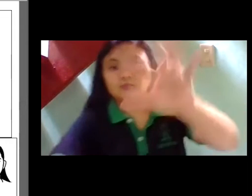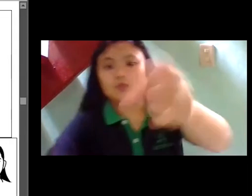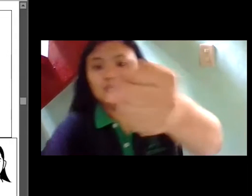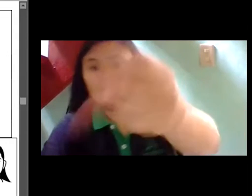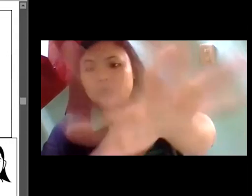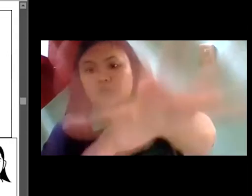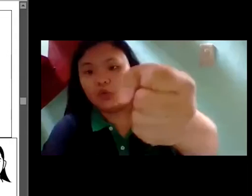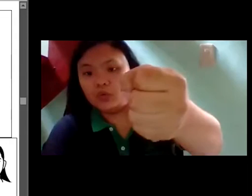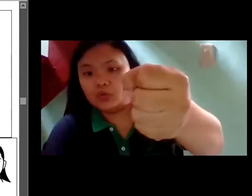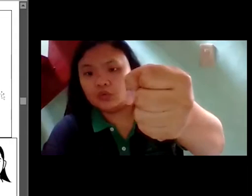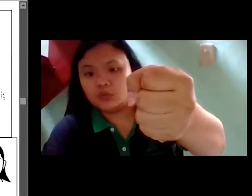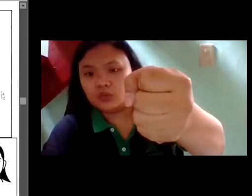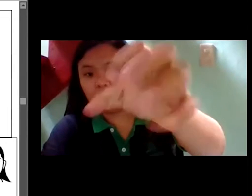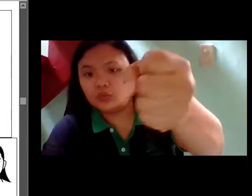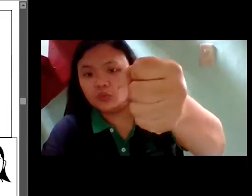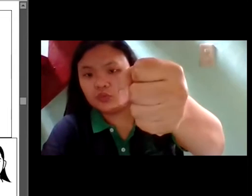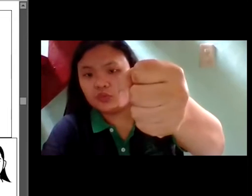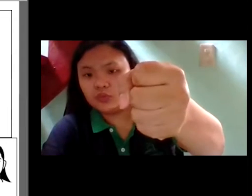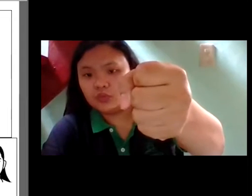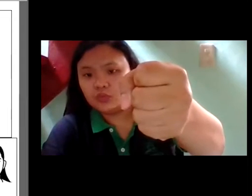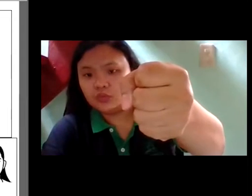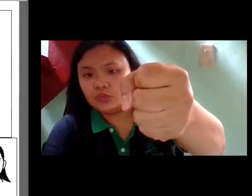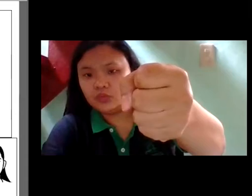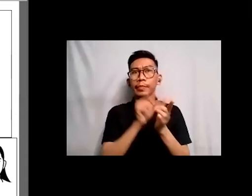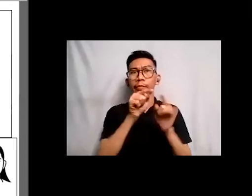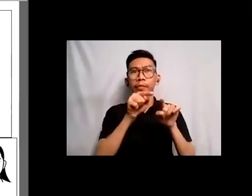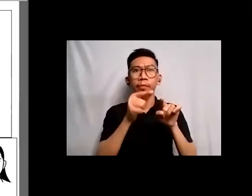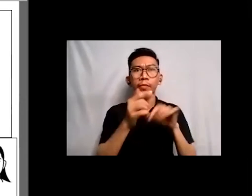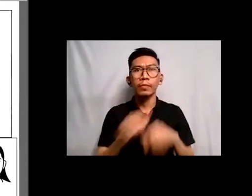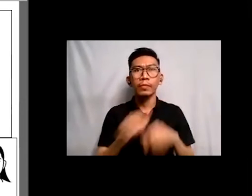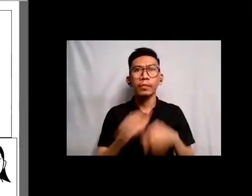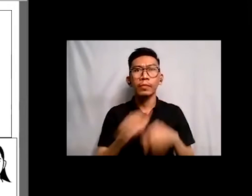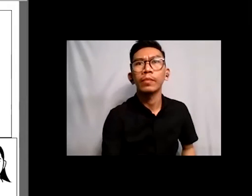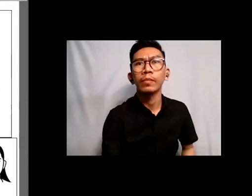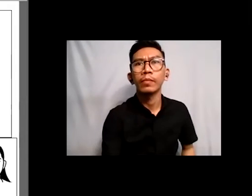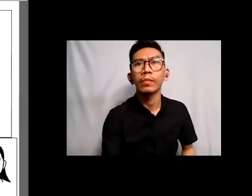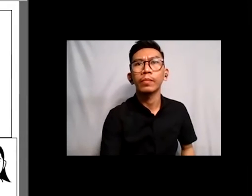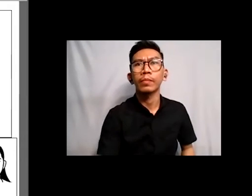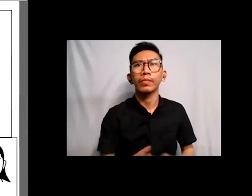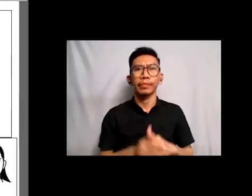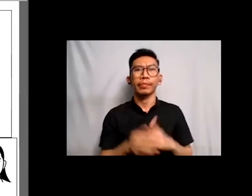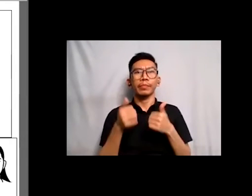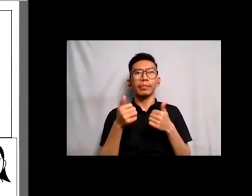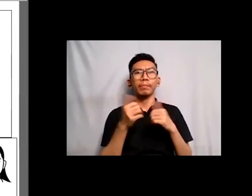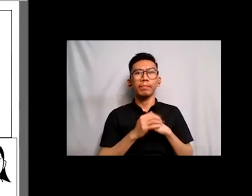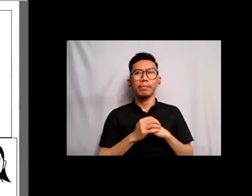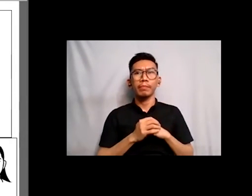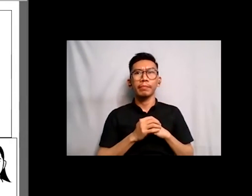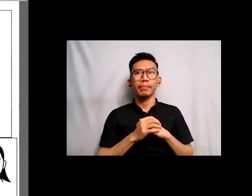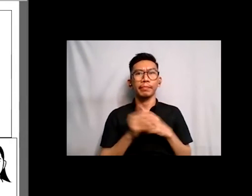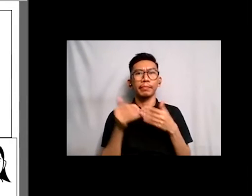lesson, the font size. One moment, sir. We're just going to share, spotlight. Go ahead,